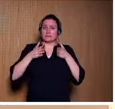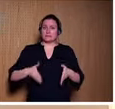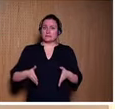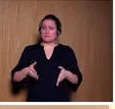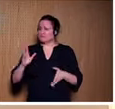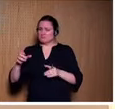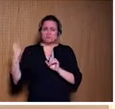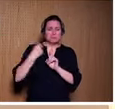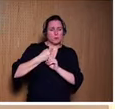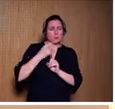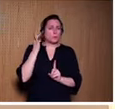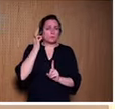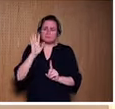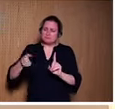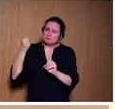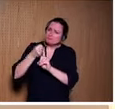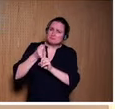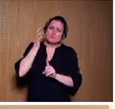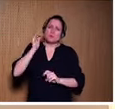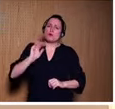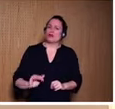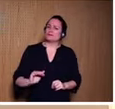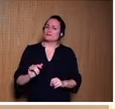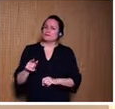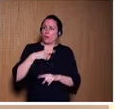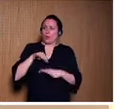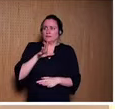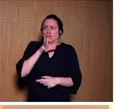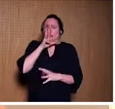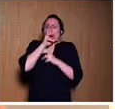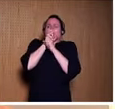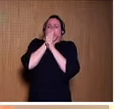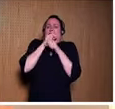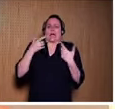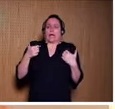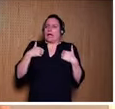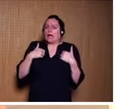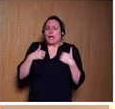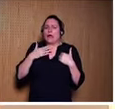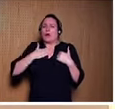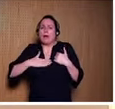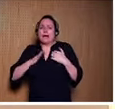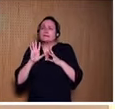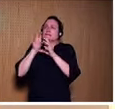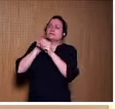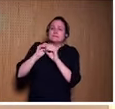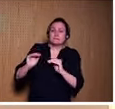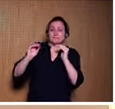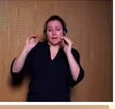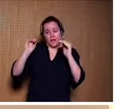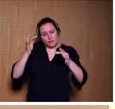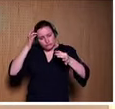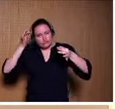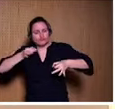and others and all of our diversity from participating in decision making. So the harm is real and the risk is